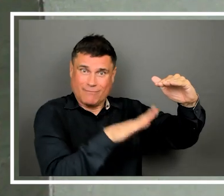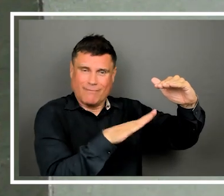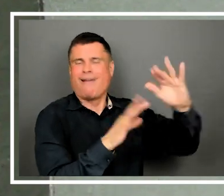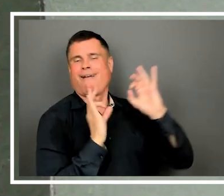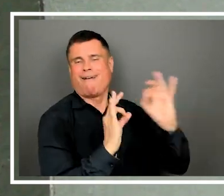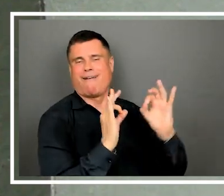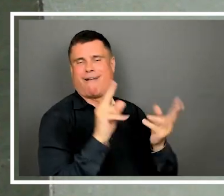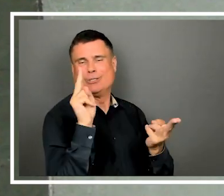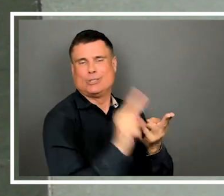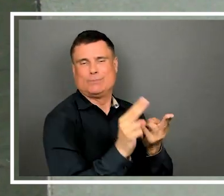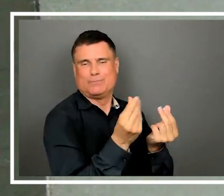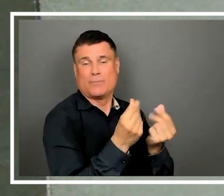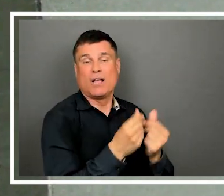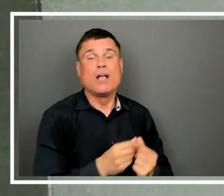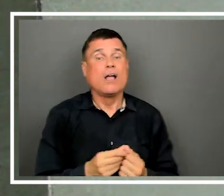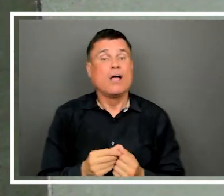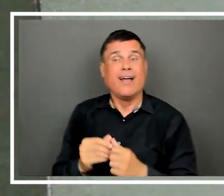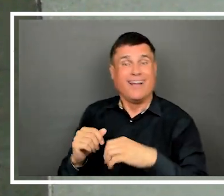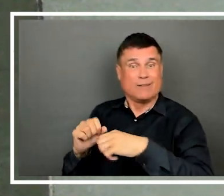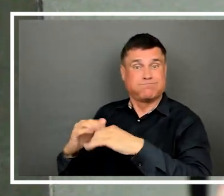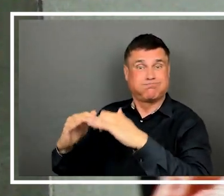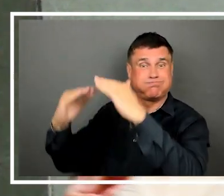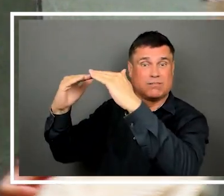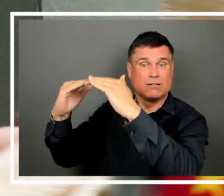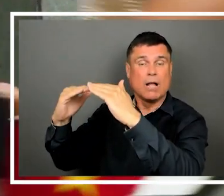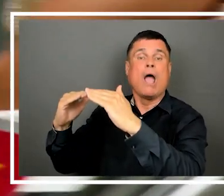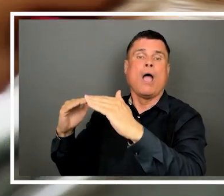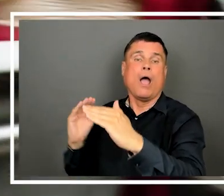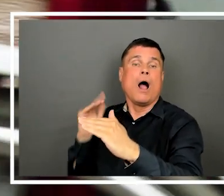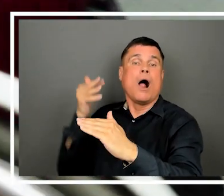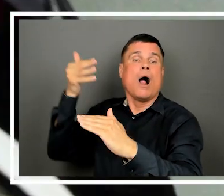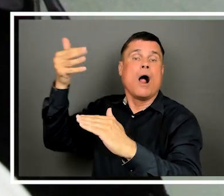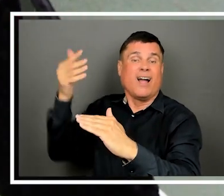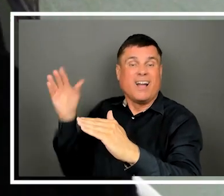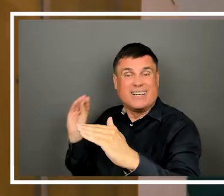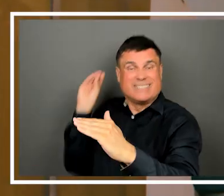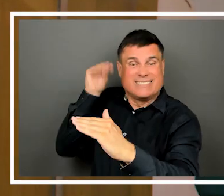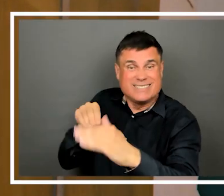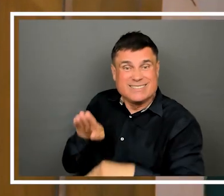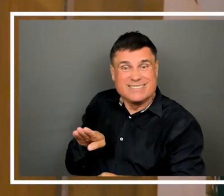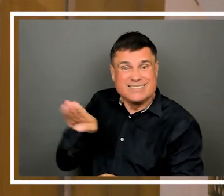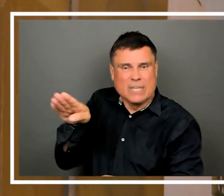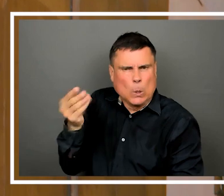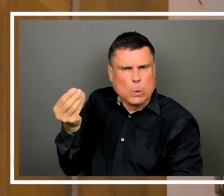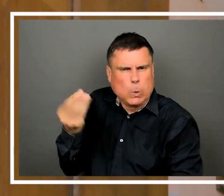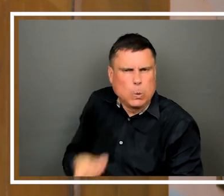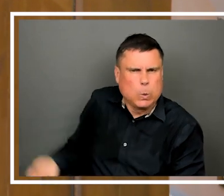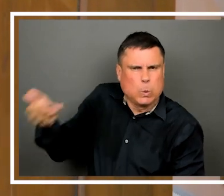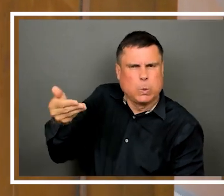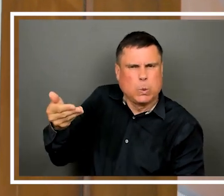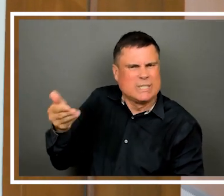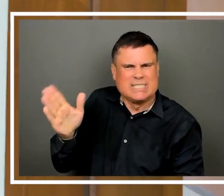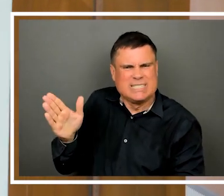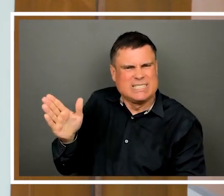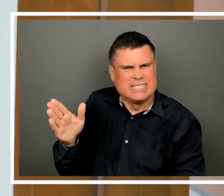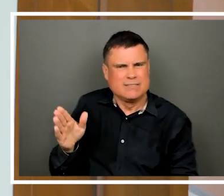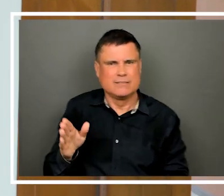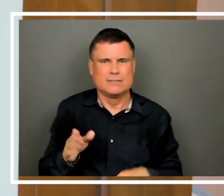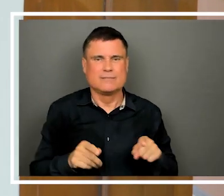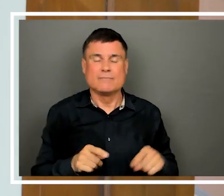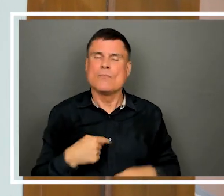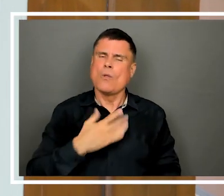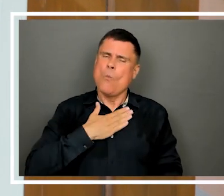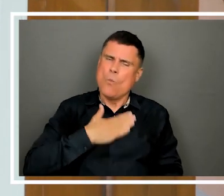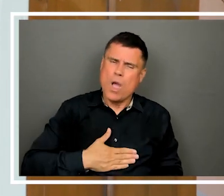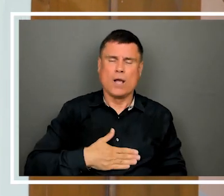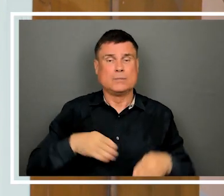and easier than trying to change an inaccessible venue later. I definitely need